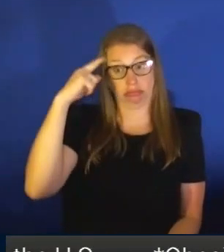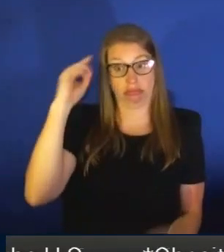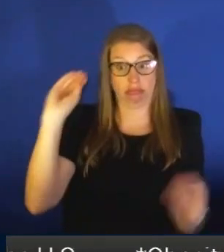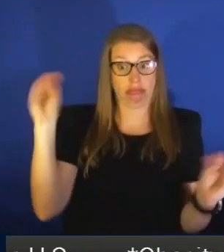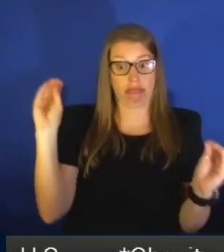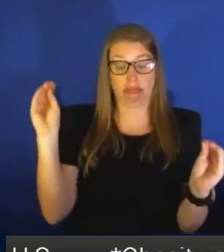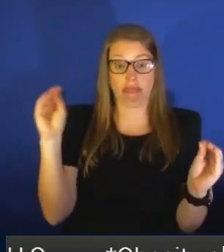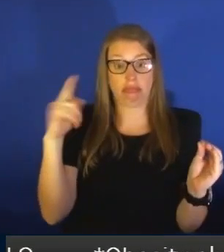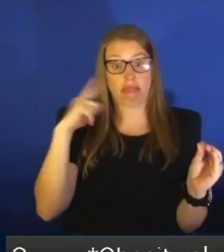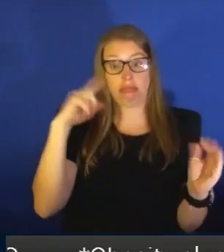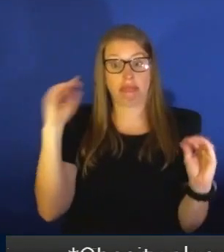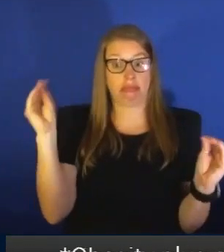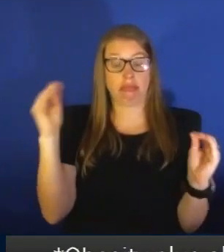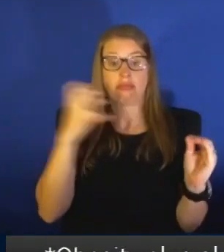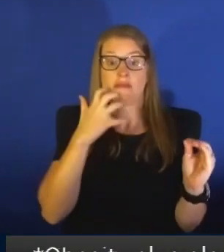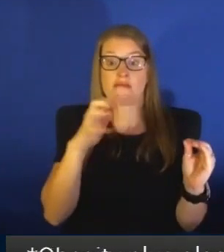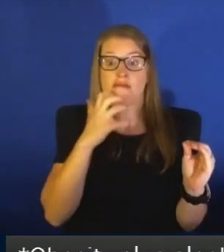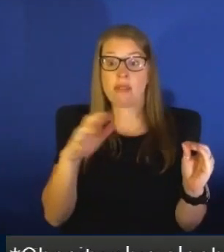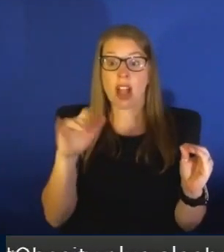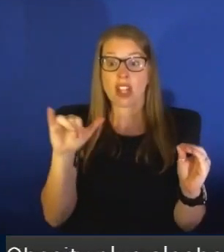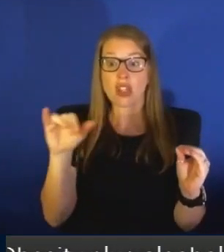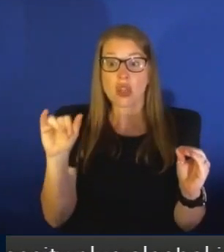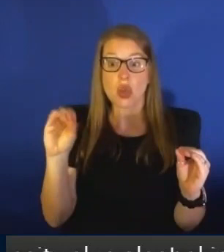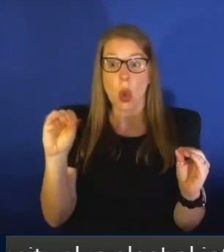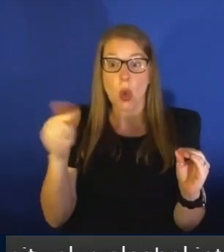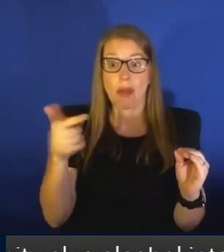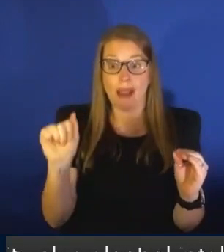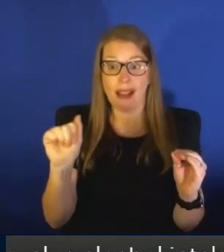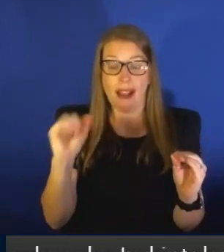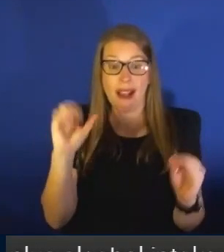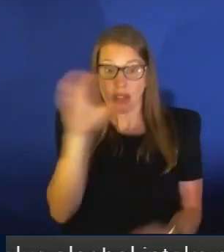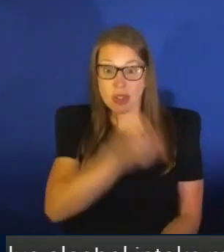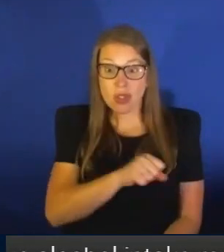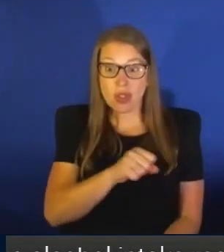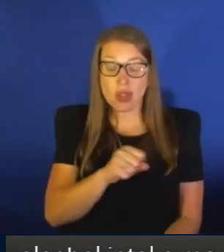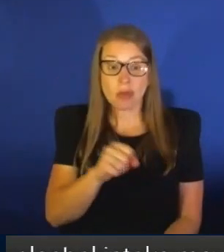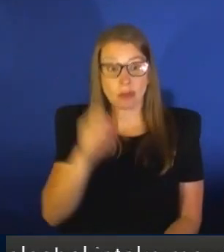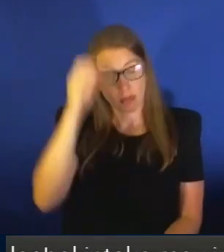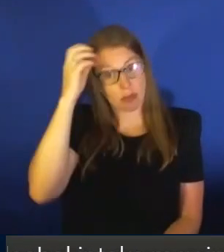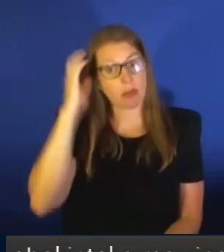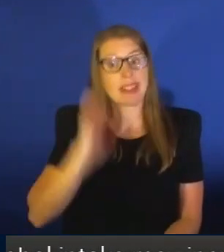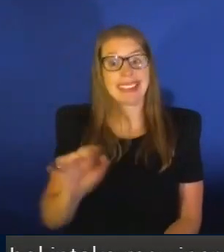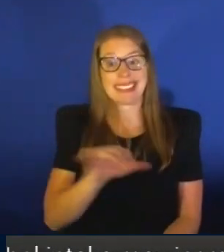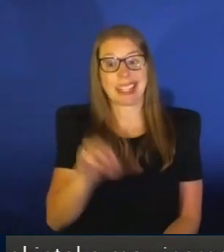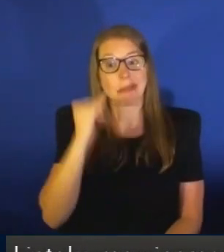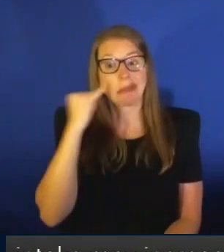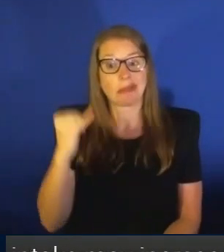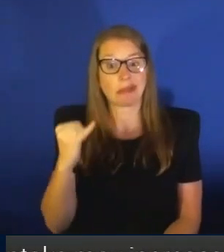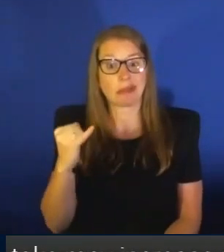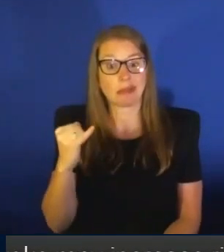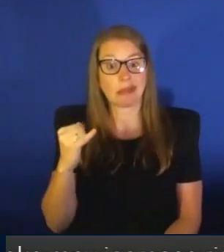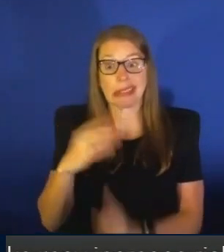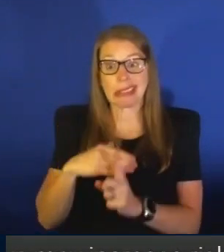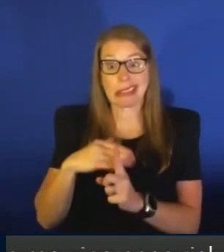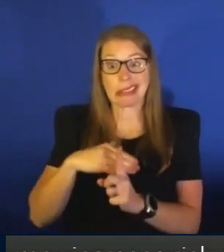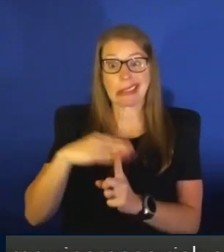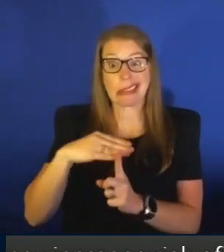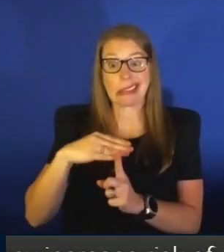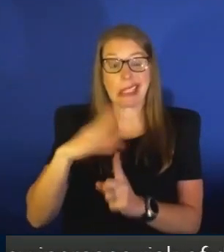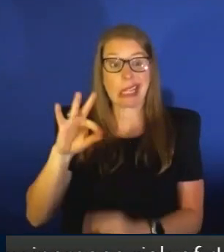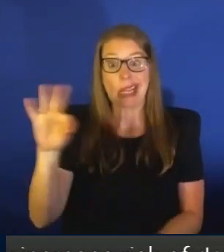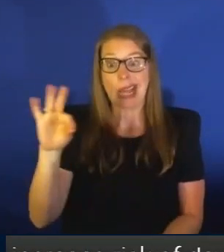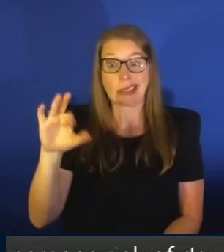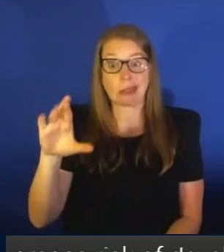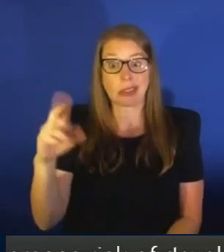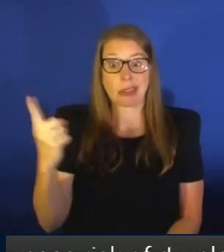hot workouts, hot yoga, all those things. I assume it's I guess it would be the something same like idea. that, where they push the temperature up to like I said, 99 there's a or 100. little bit of